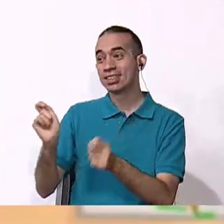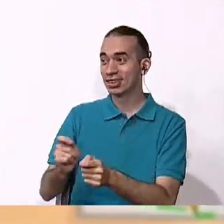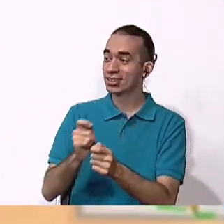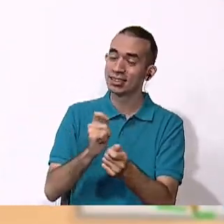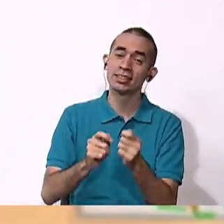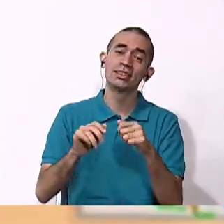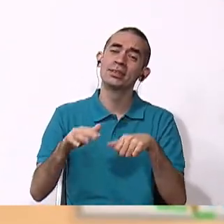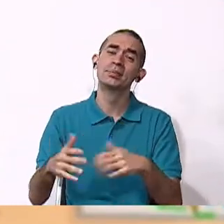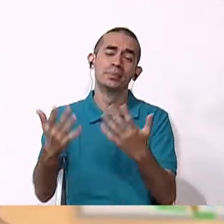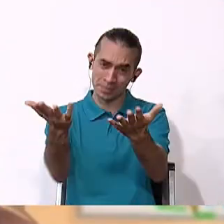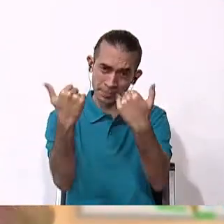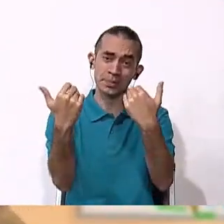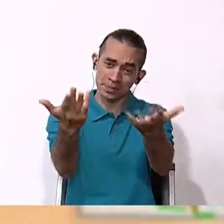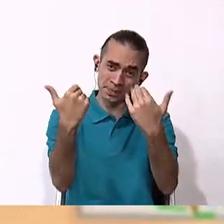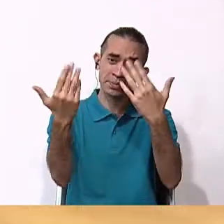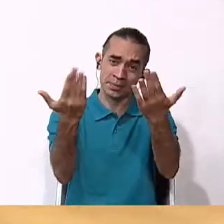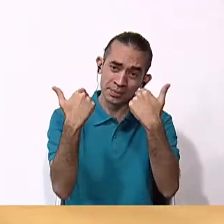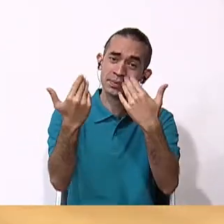Please come in.